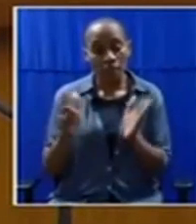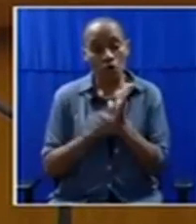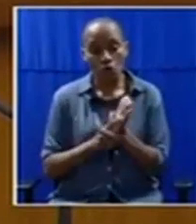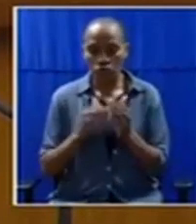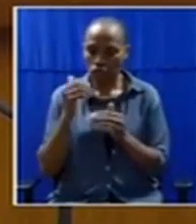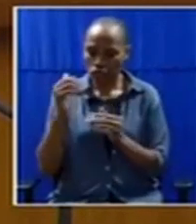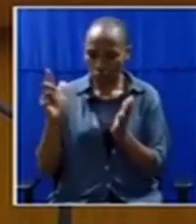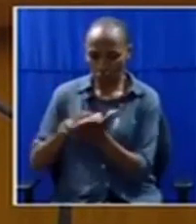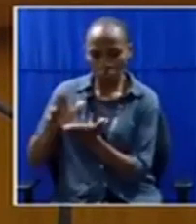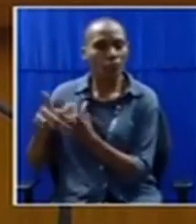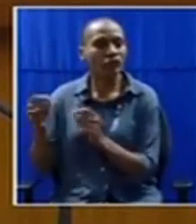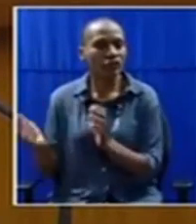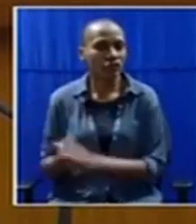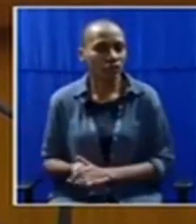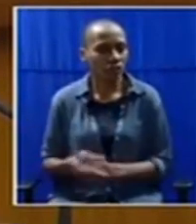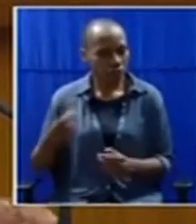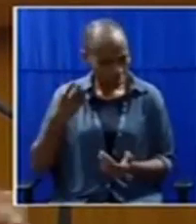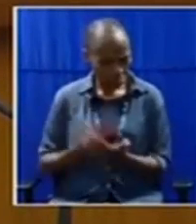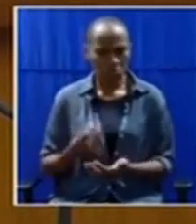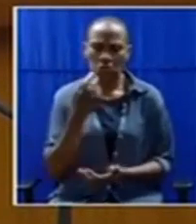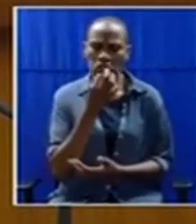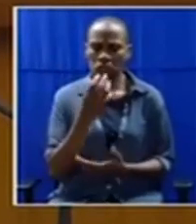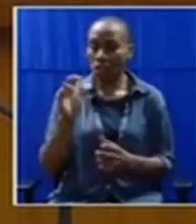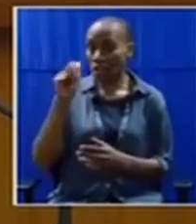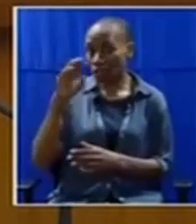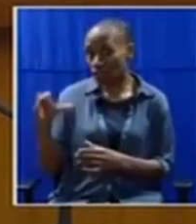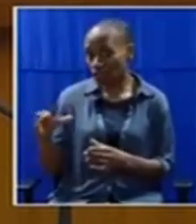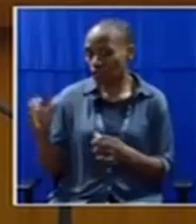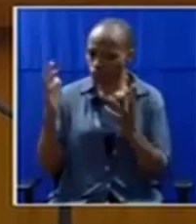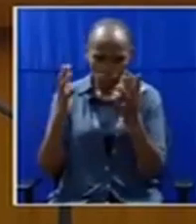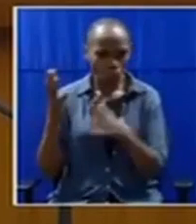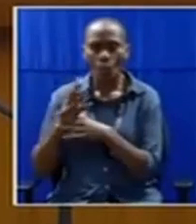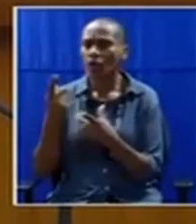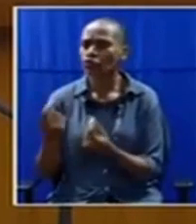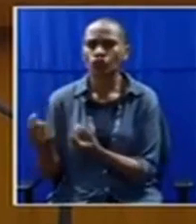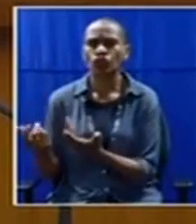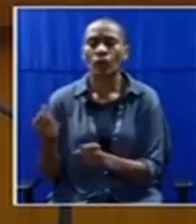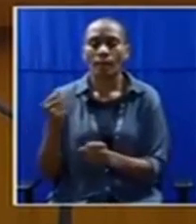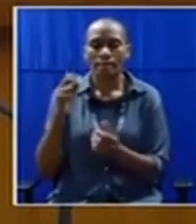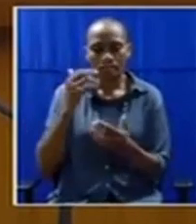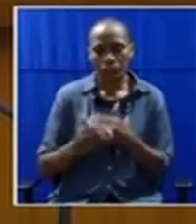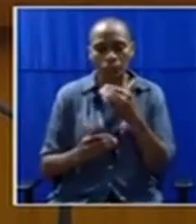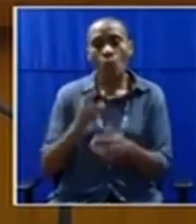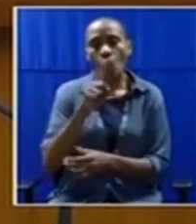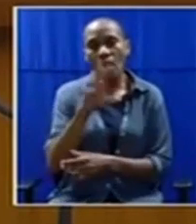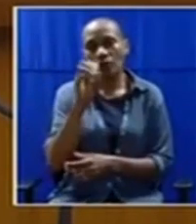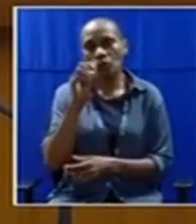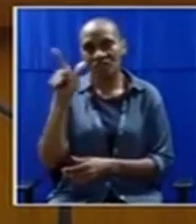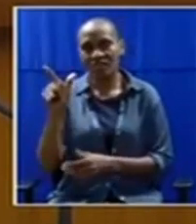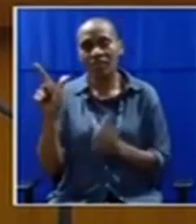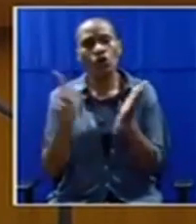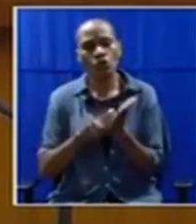legislations. We can applaud ourselves as the collective of the legislators for having processed 107 pieces